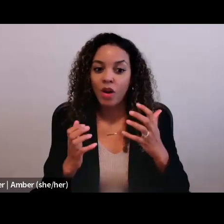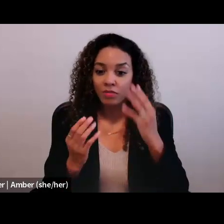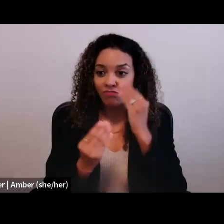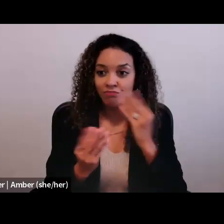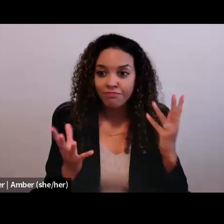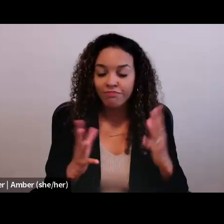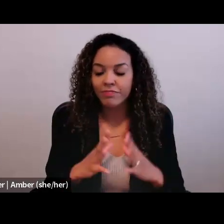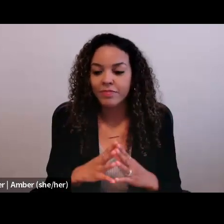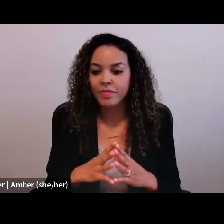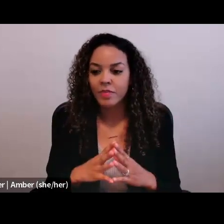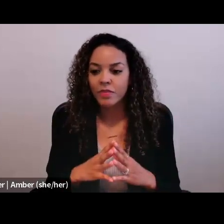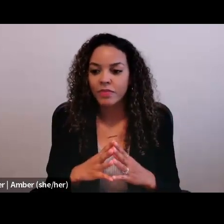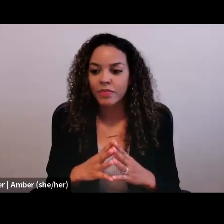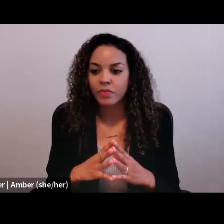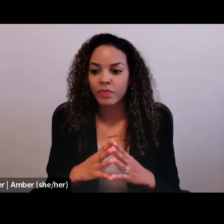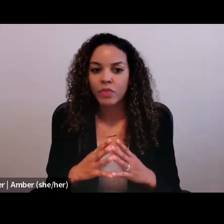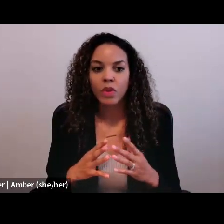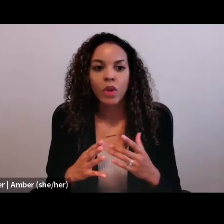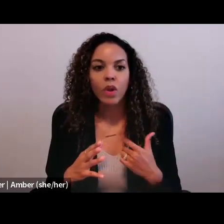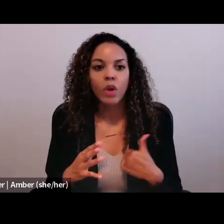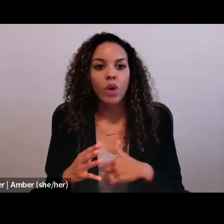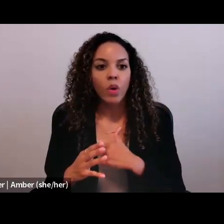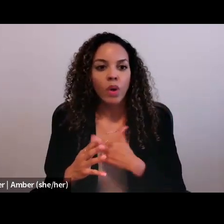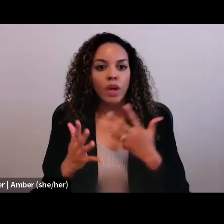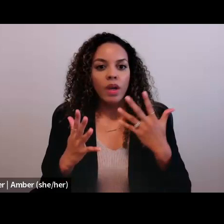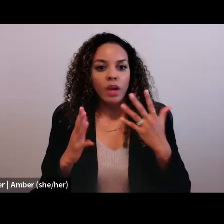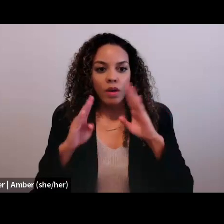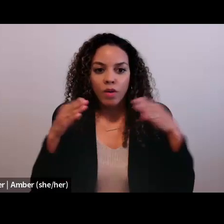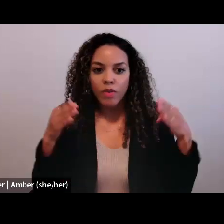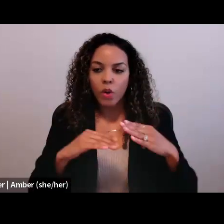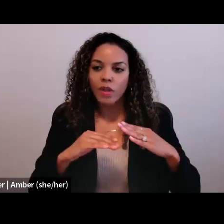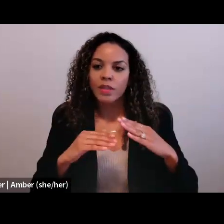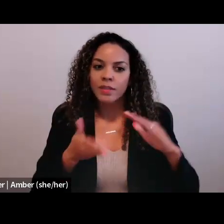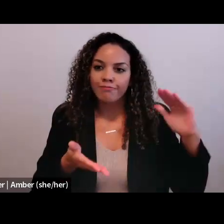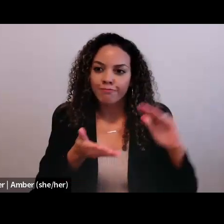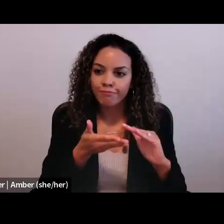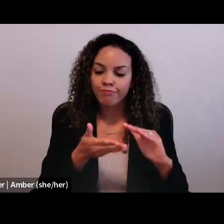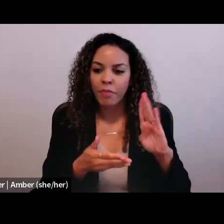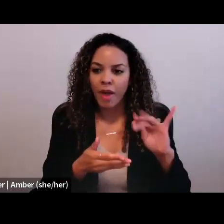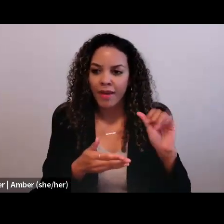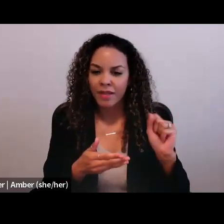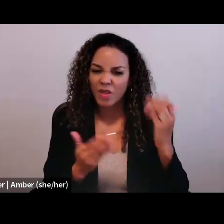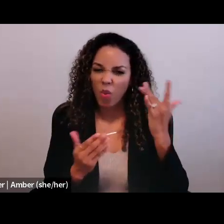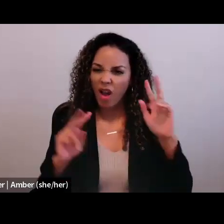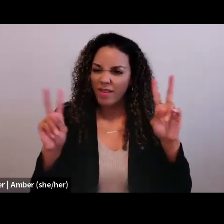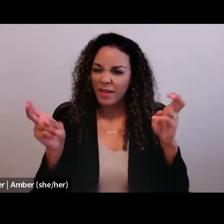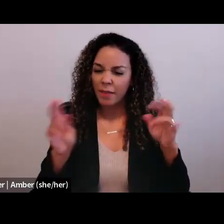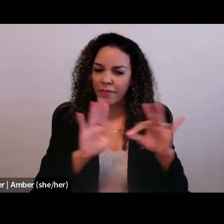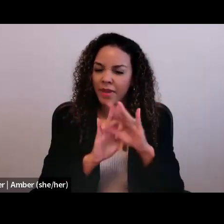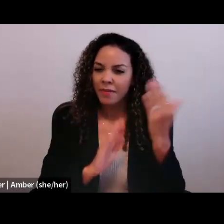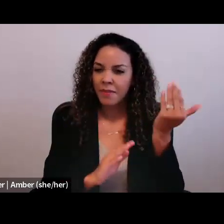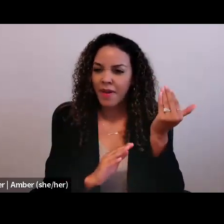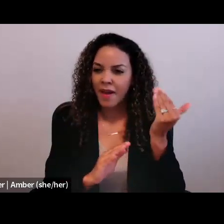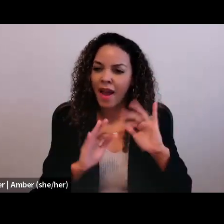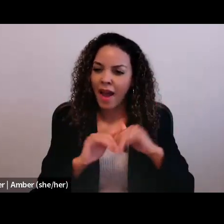that we're advancing science by minimizing bias, the psychology of knowing. And why did I pick that? And how is it that we're going to be able to